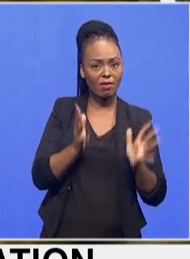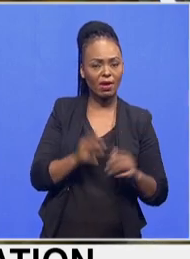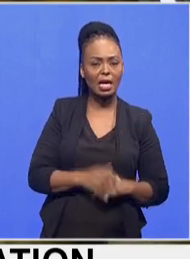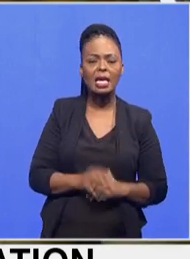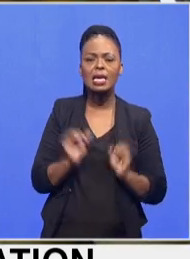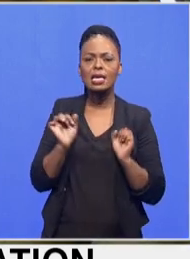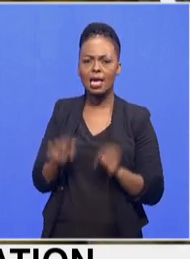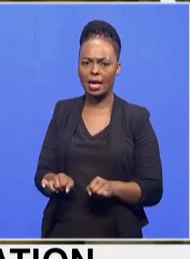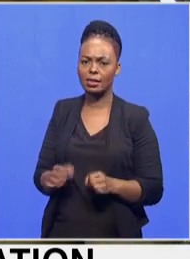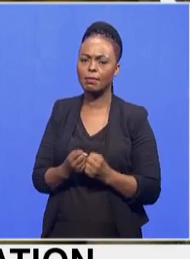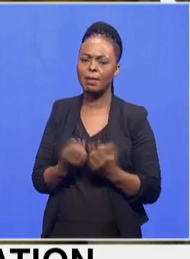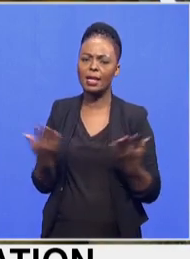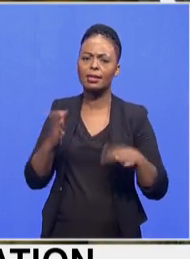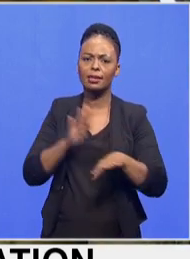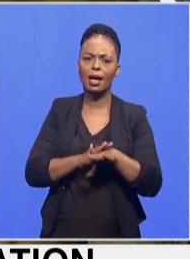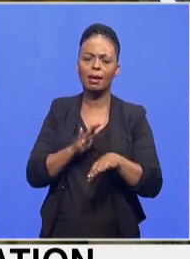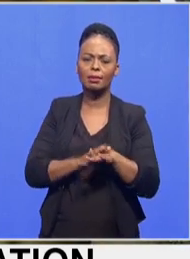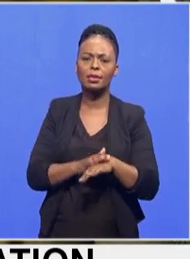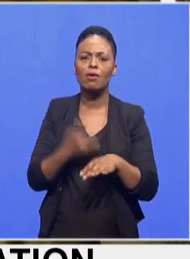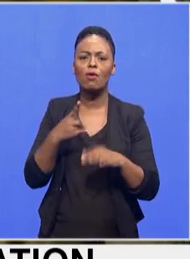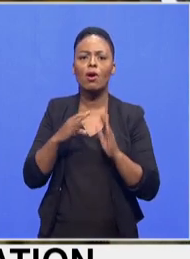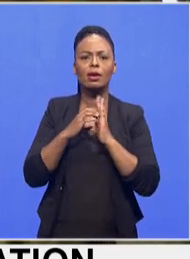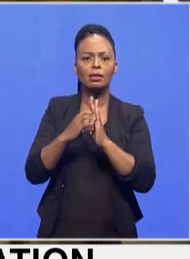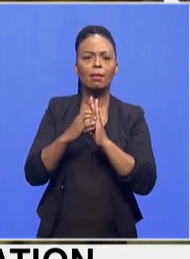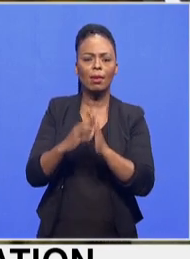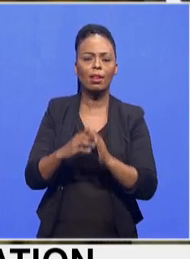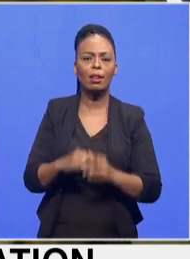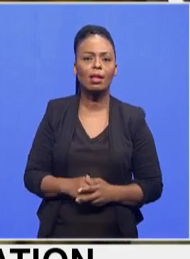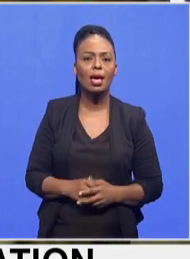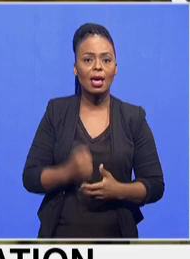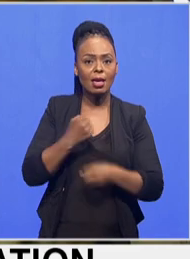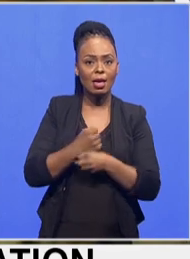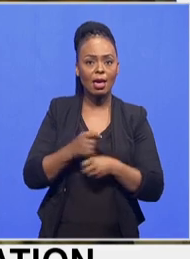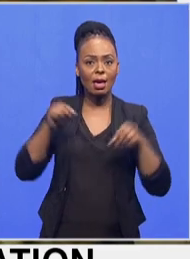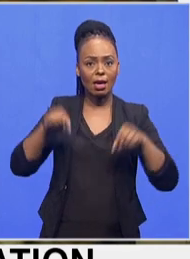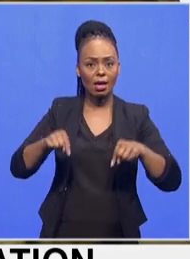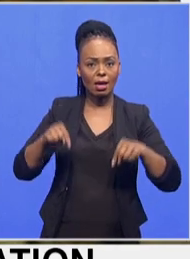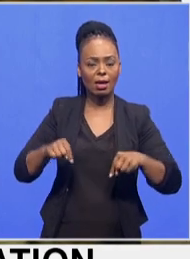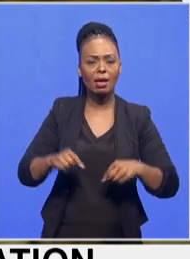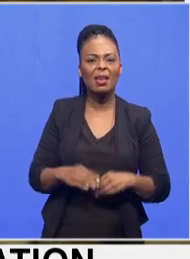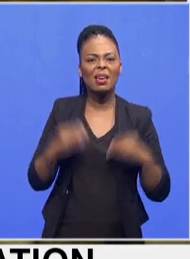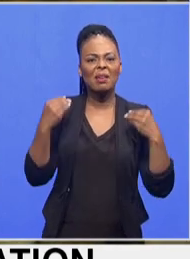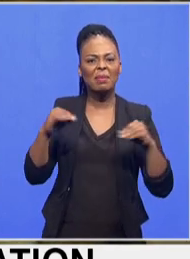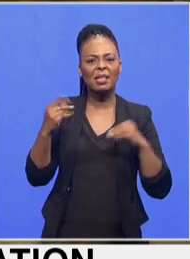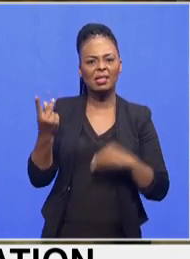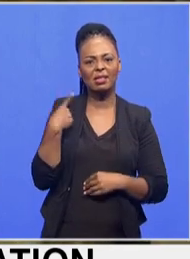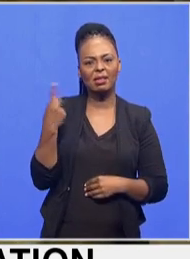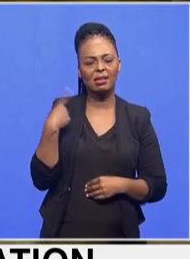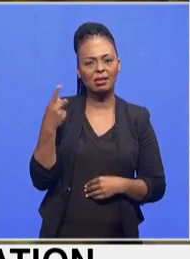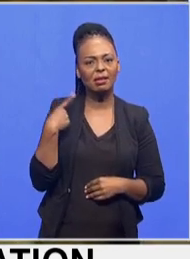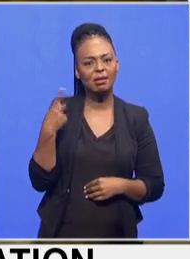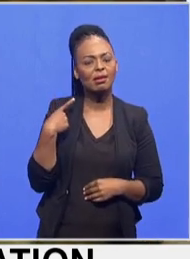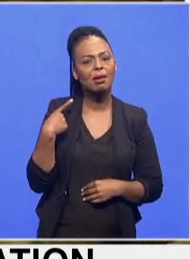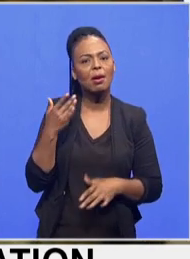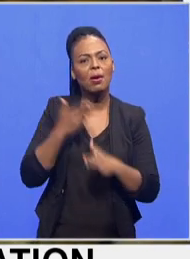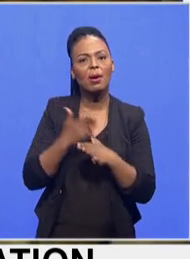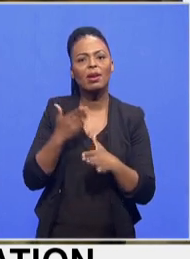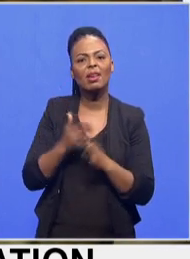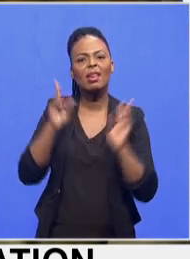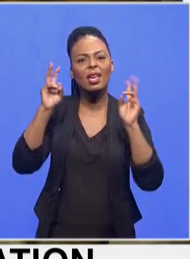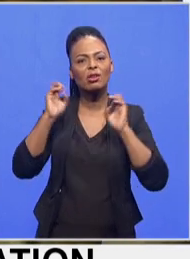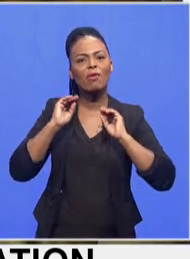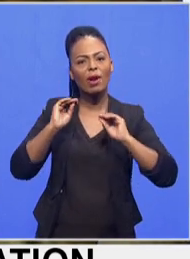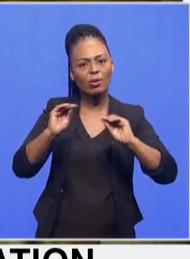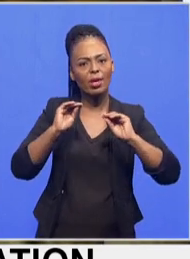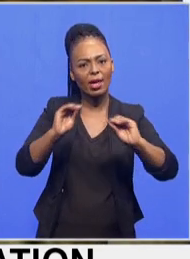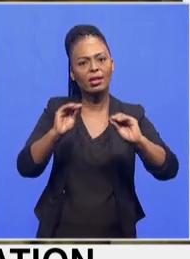times. Just for instance, this year we were busy, our work in the education space,